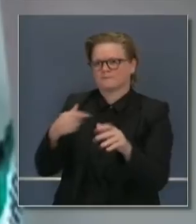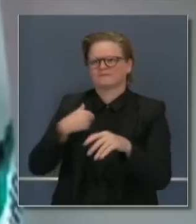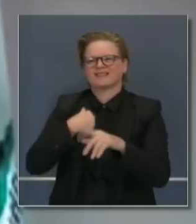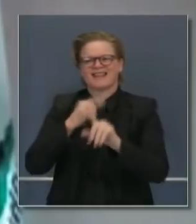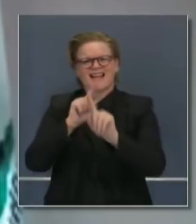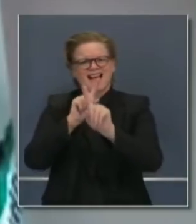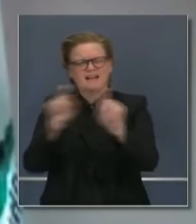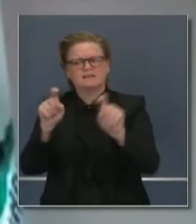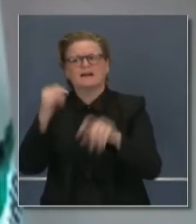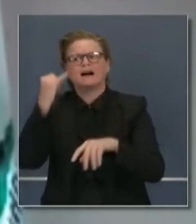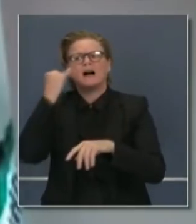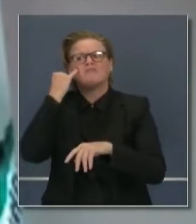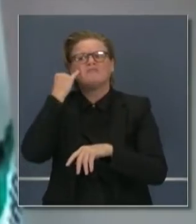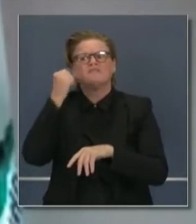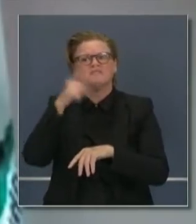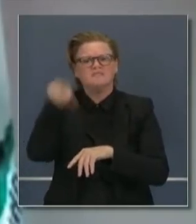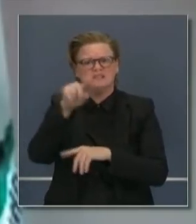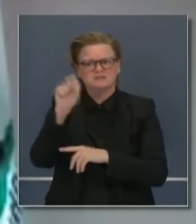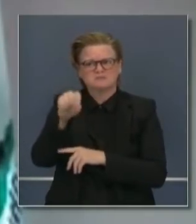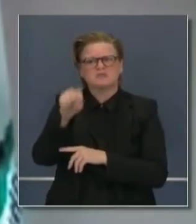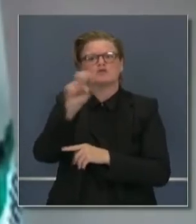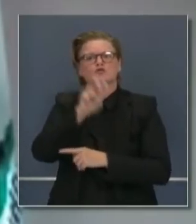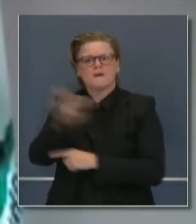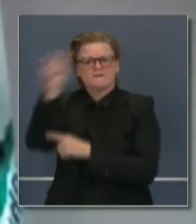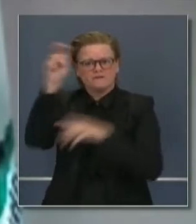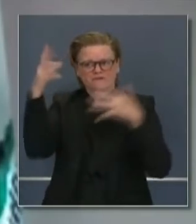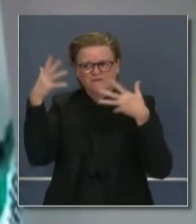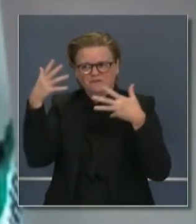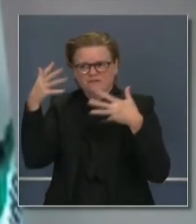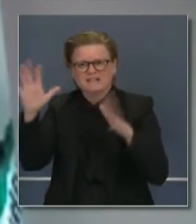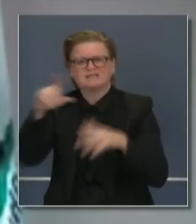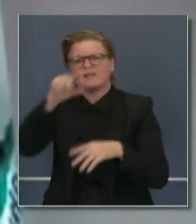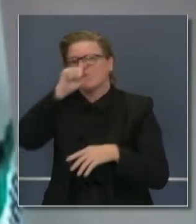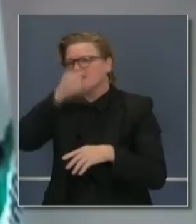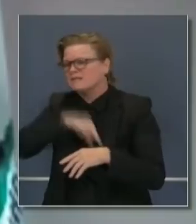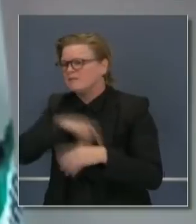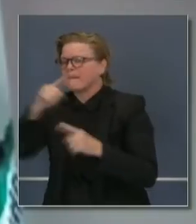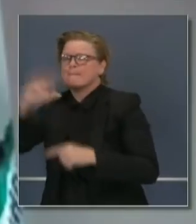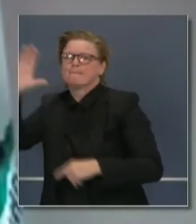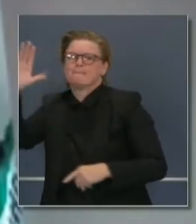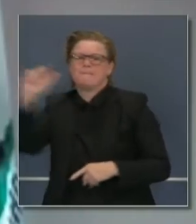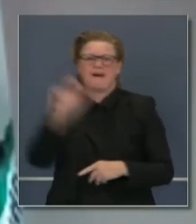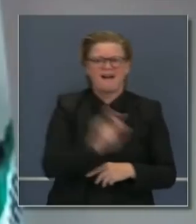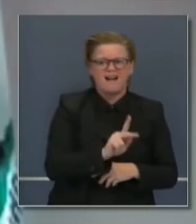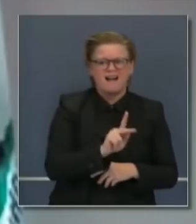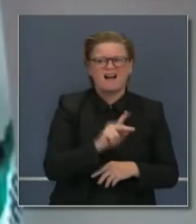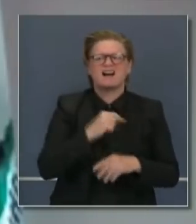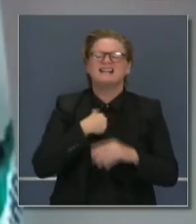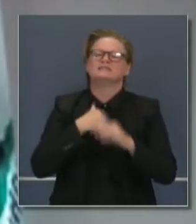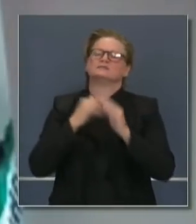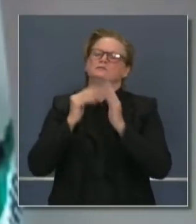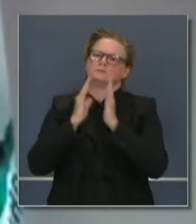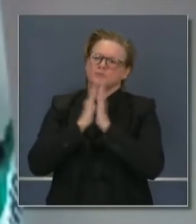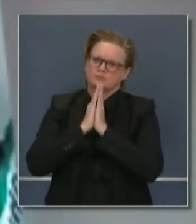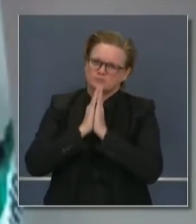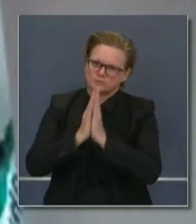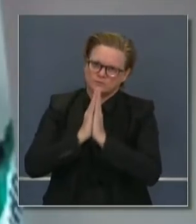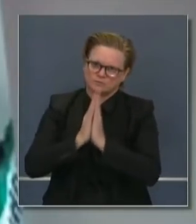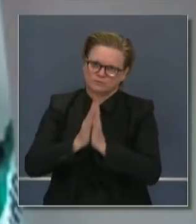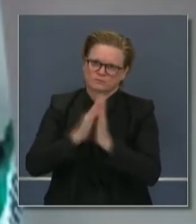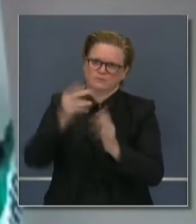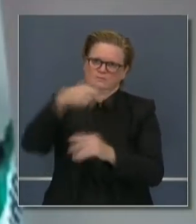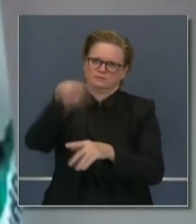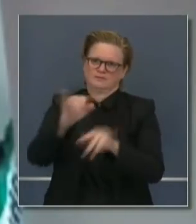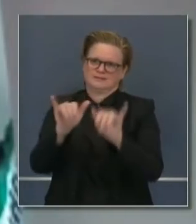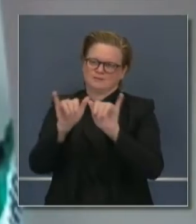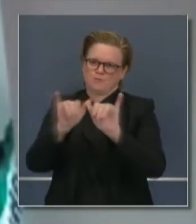the Thanksgiving break or a break now coming back to California, that they do quarantine appropriately